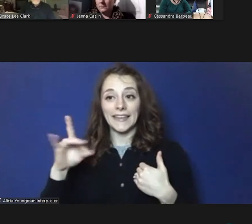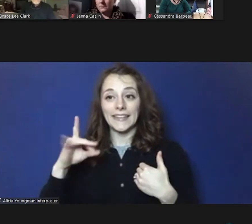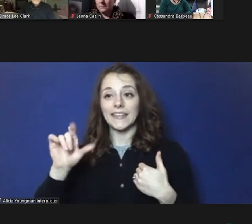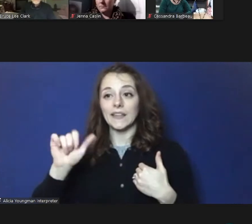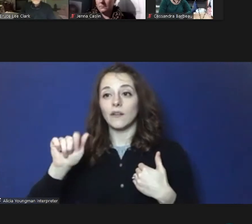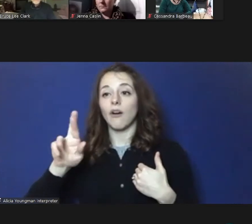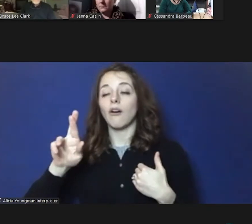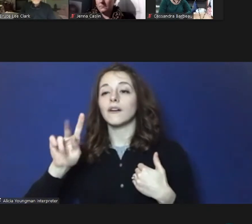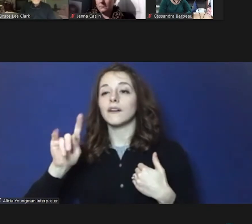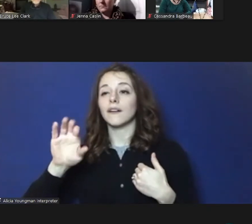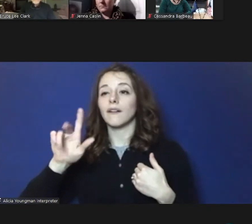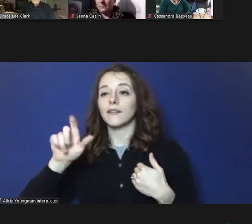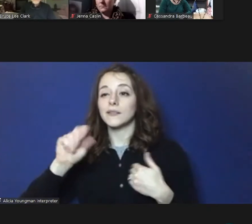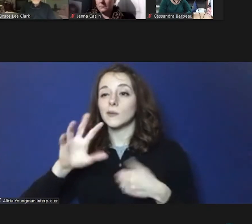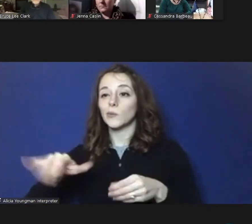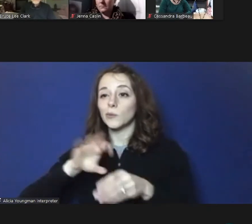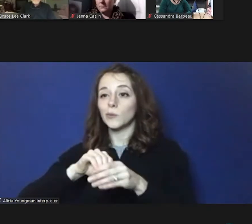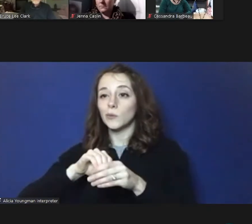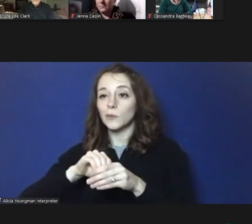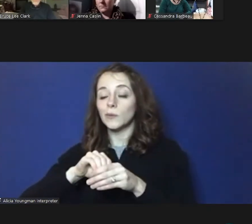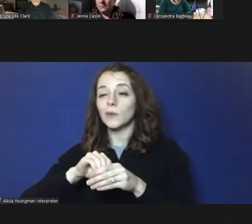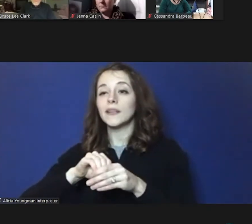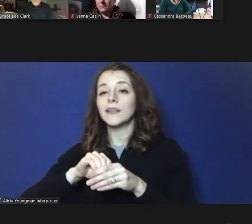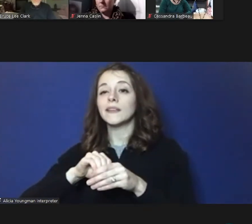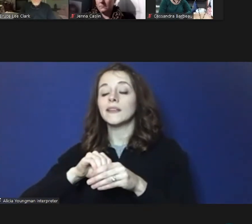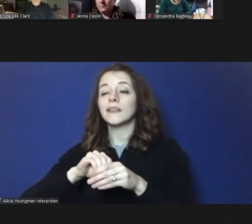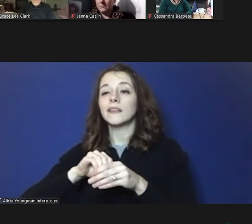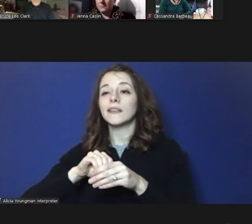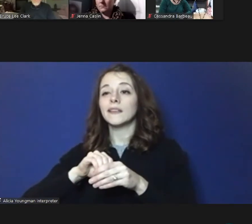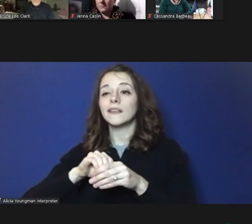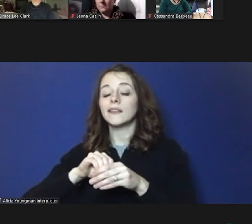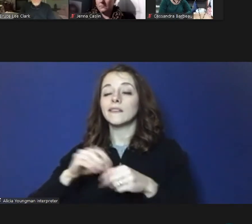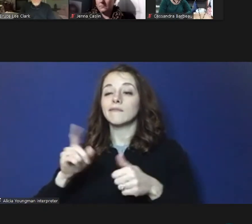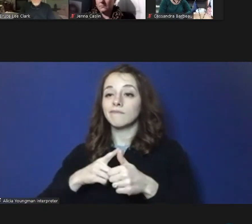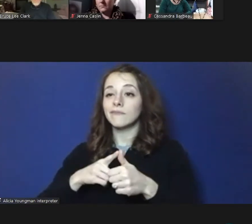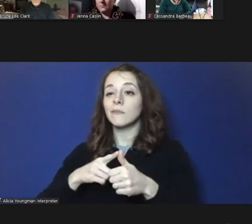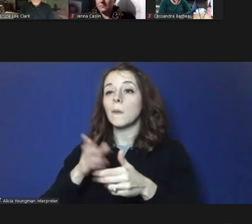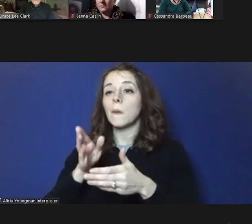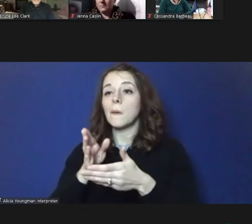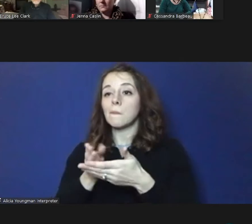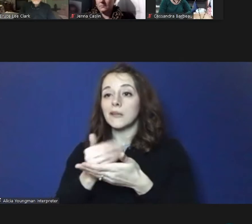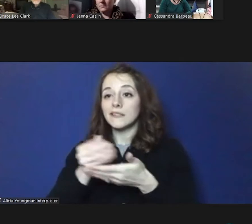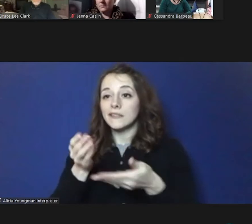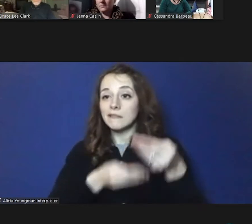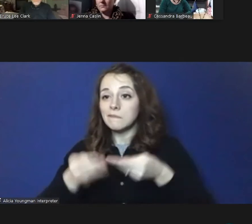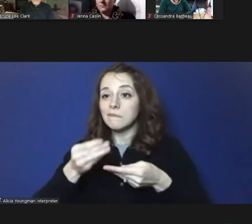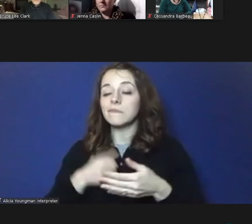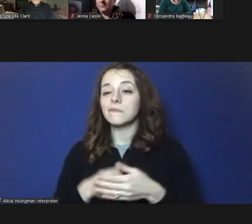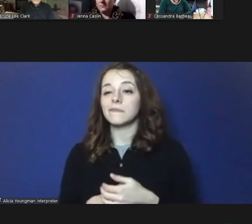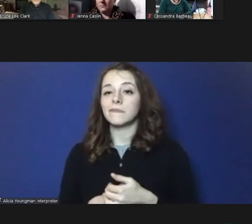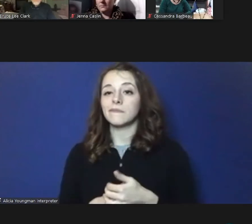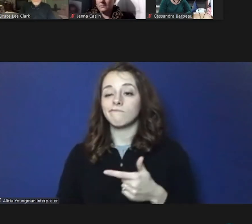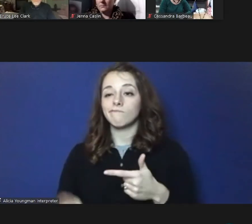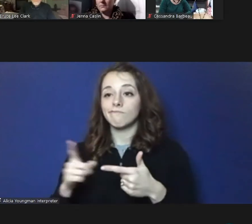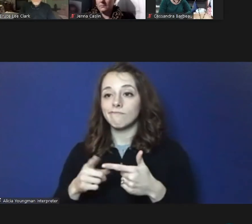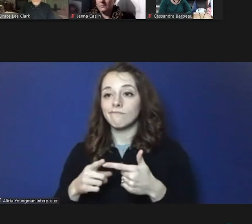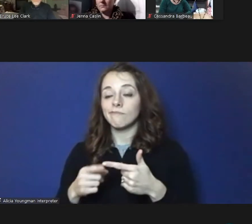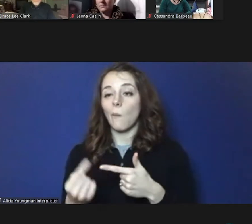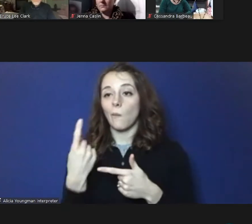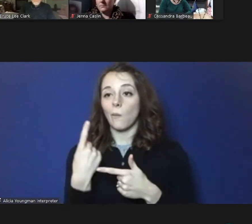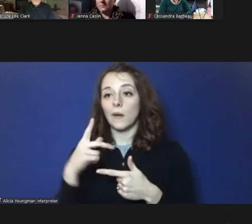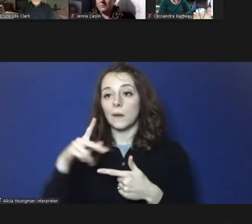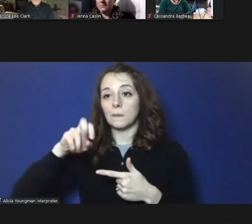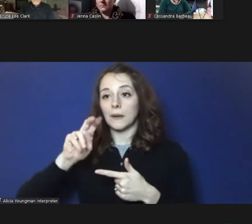articles, including items on the budget, a 1